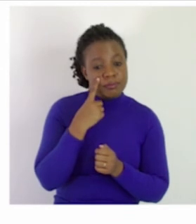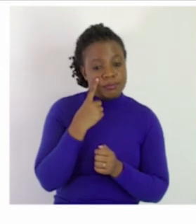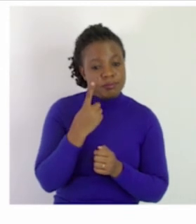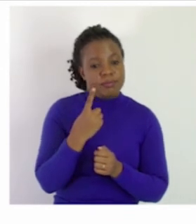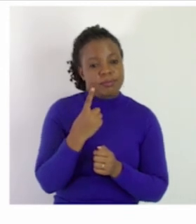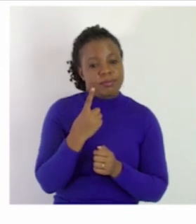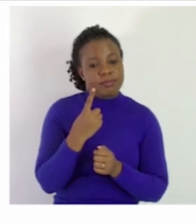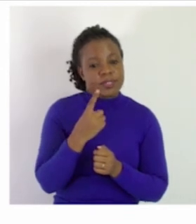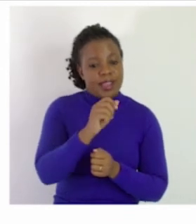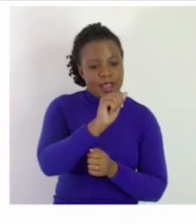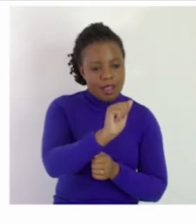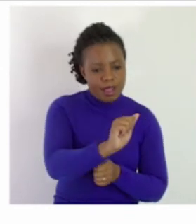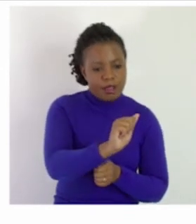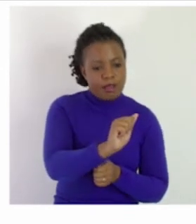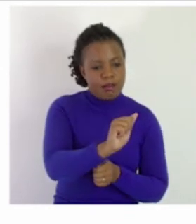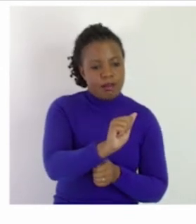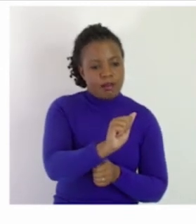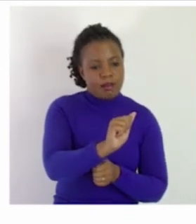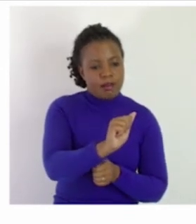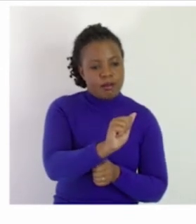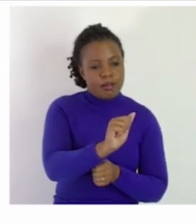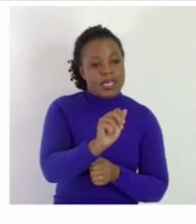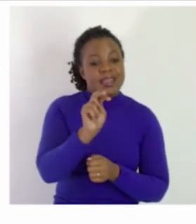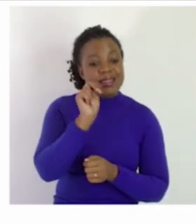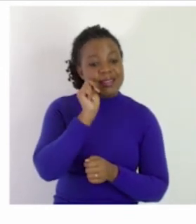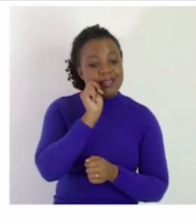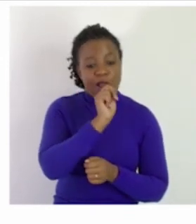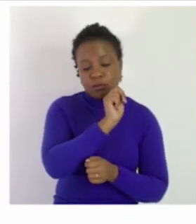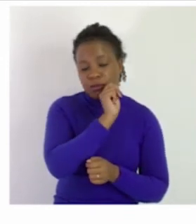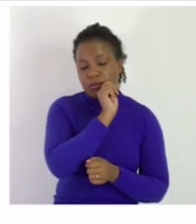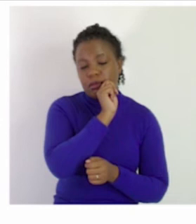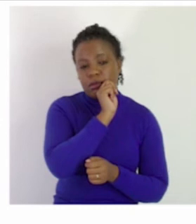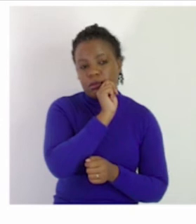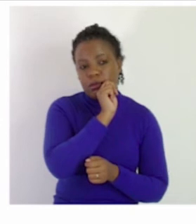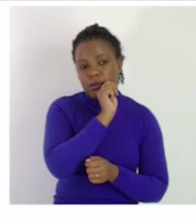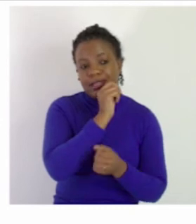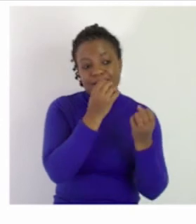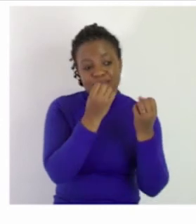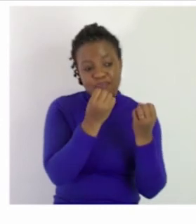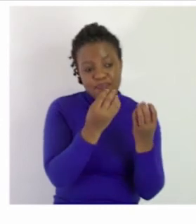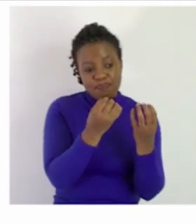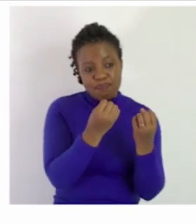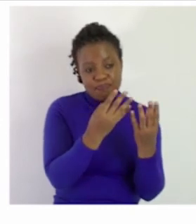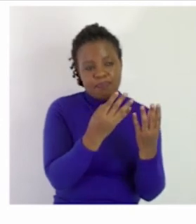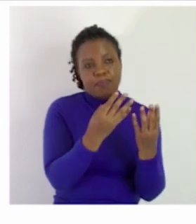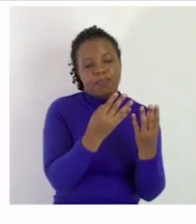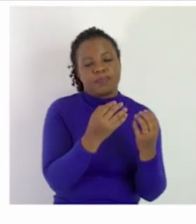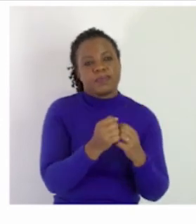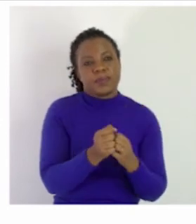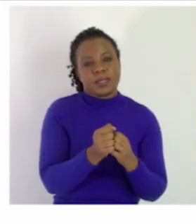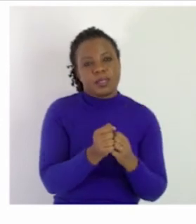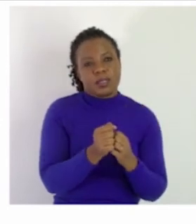have a, the noun there is in plural form. Where